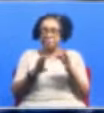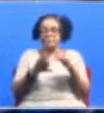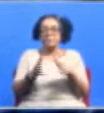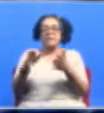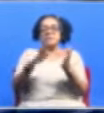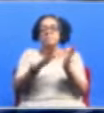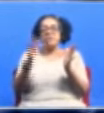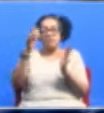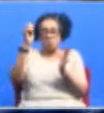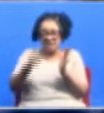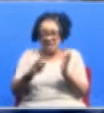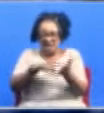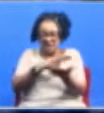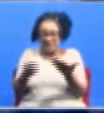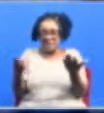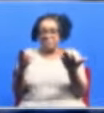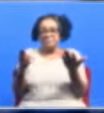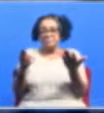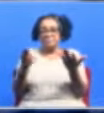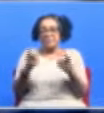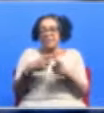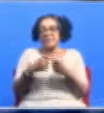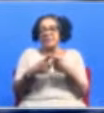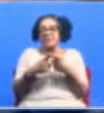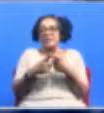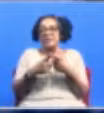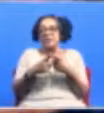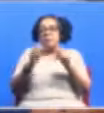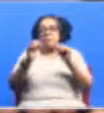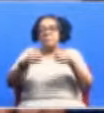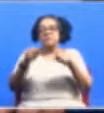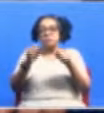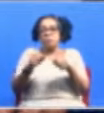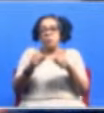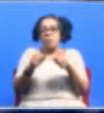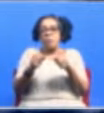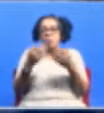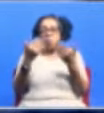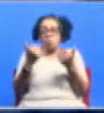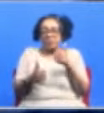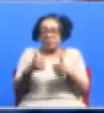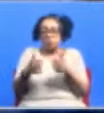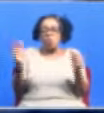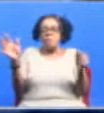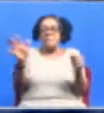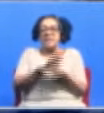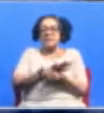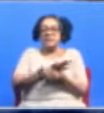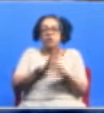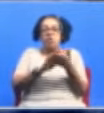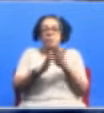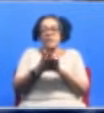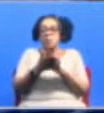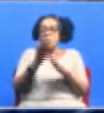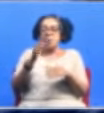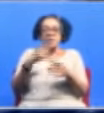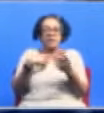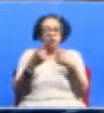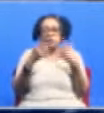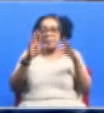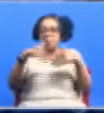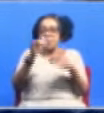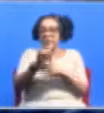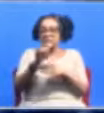failed, what signal does it send to the judges that there is complete immunity, that nobody will touch them? When you don't have a